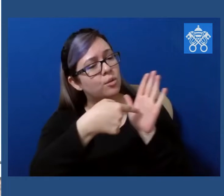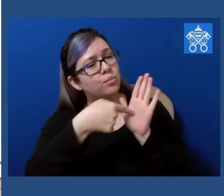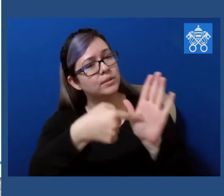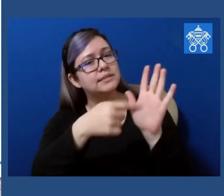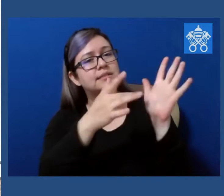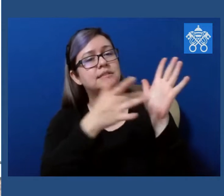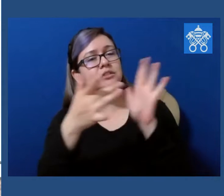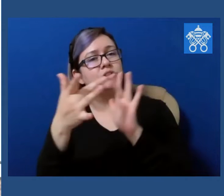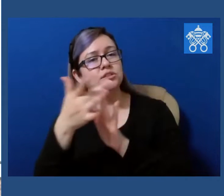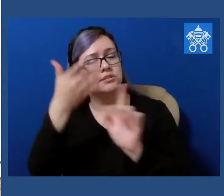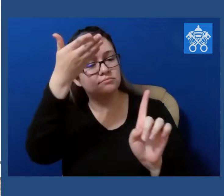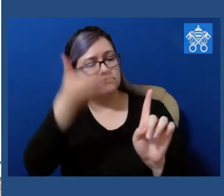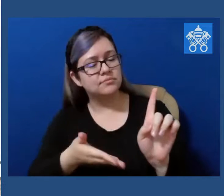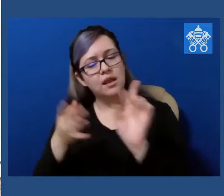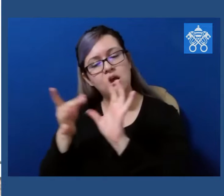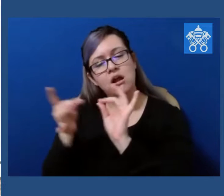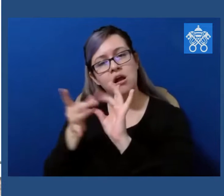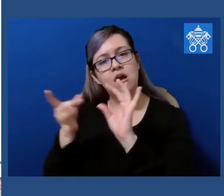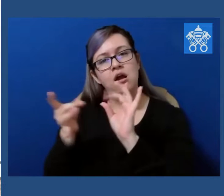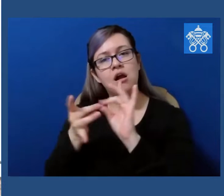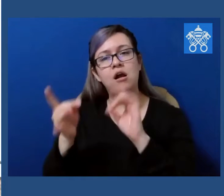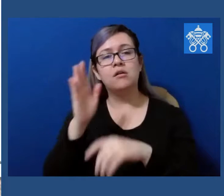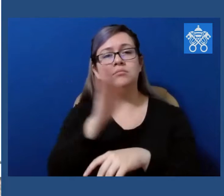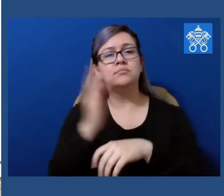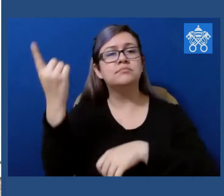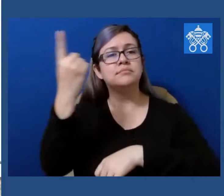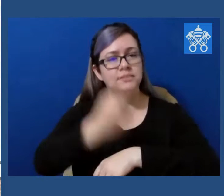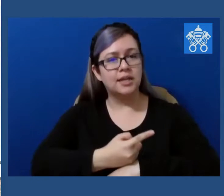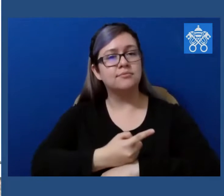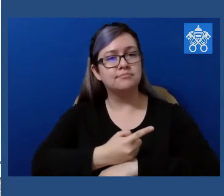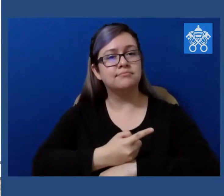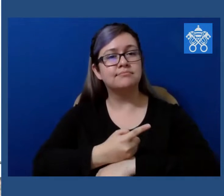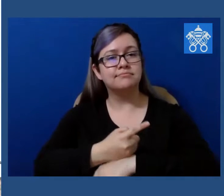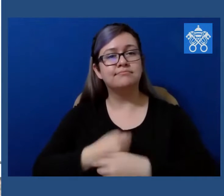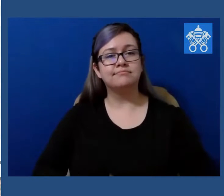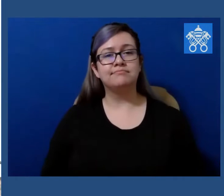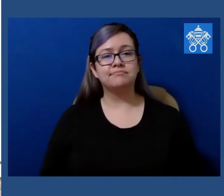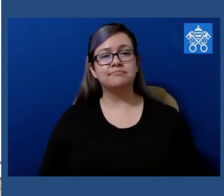presenting Jesus, who comments on some news of his day.